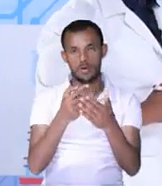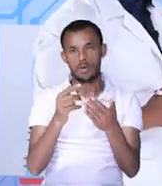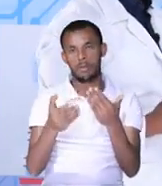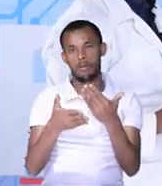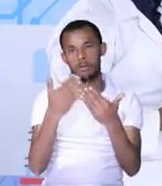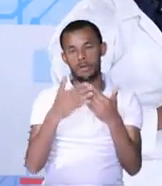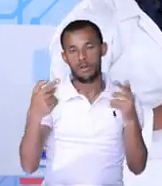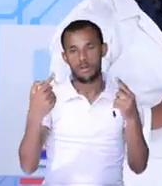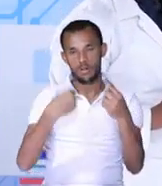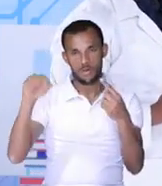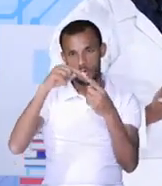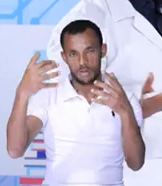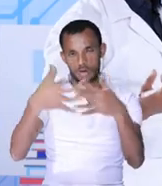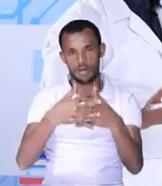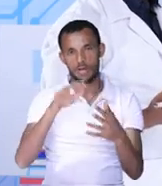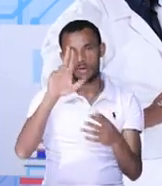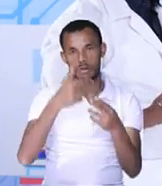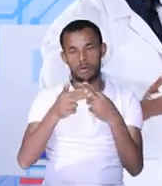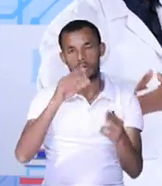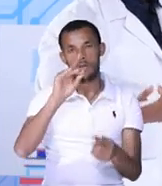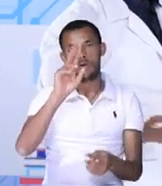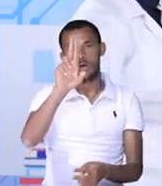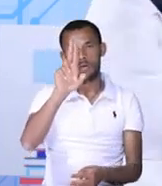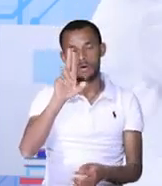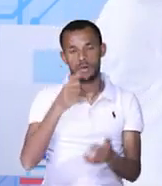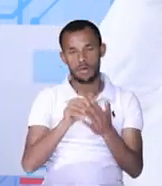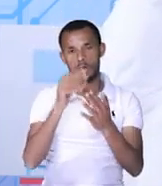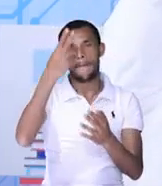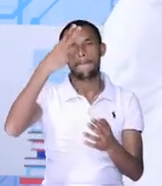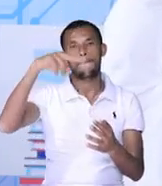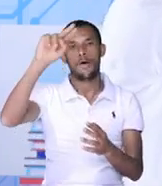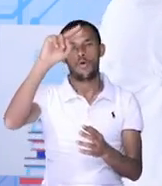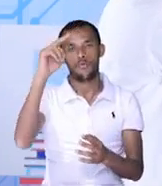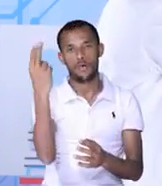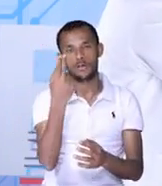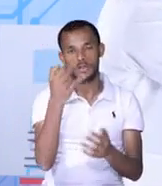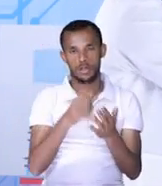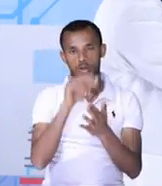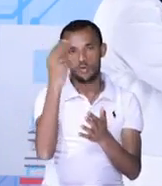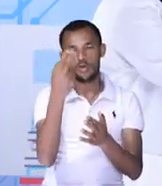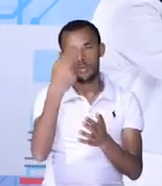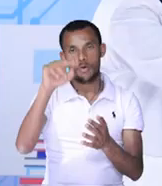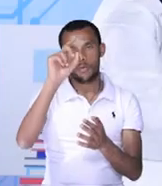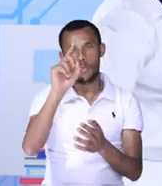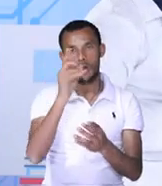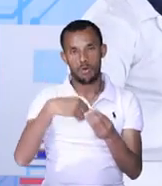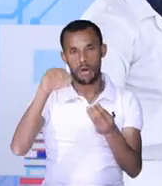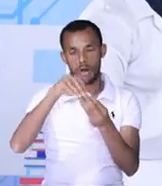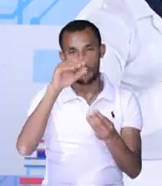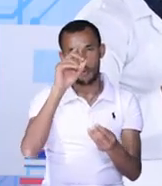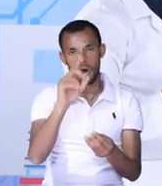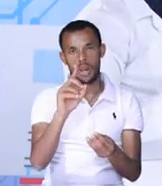to integrate. Simply u times du is a power function. So it is u the power of 1. You add 1 on